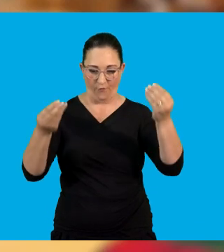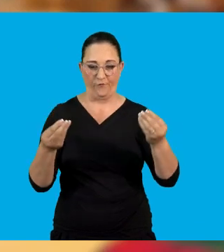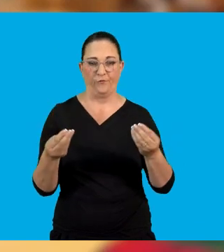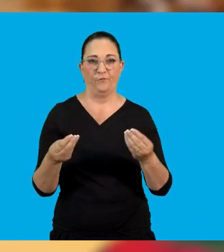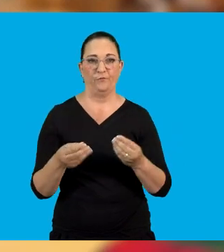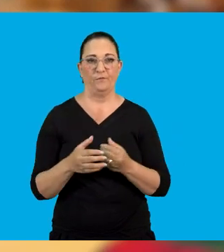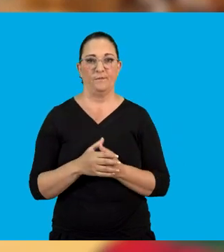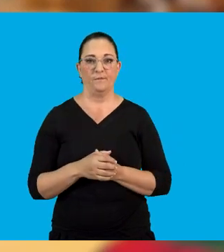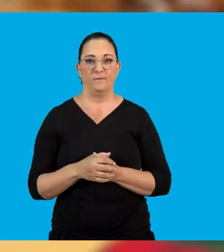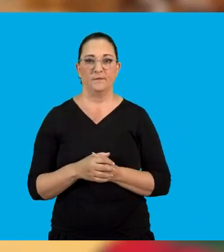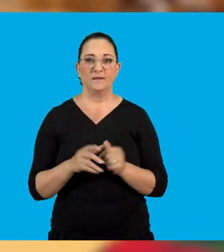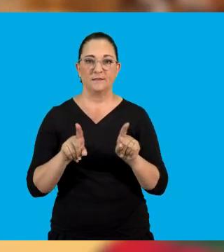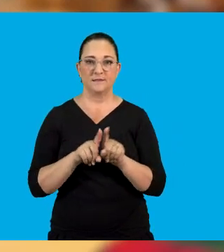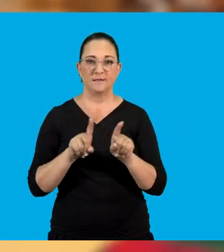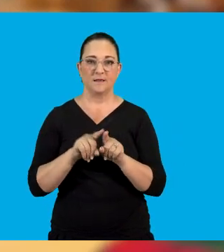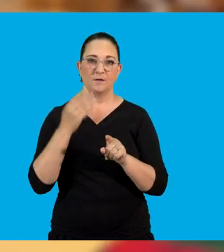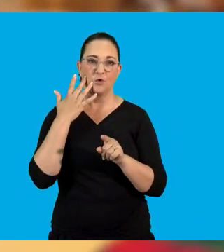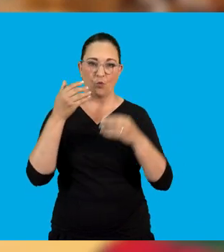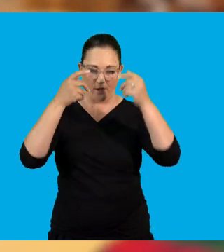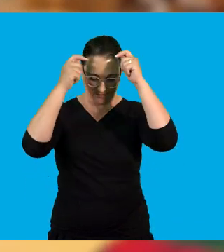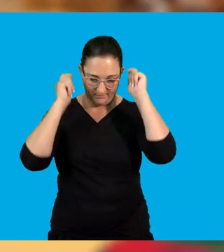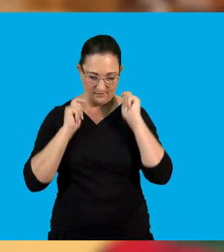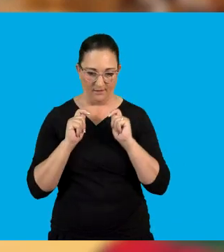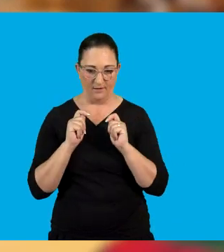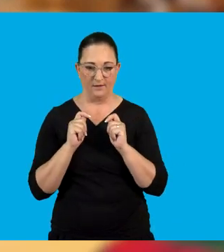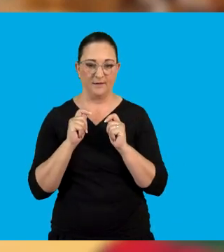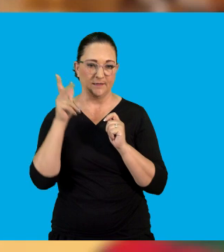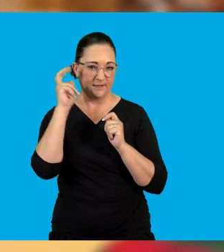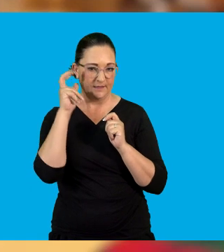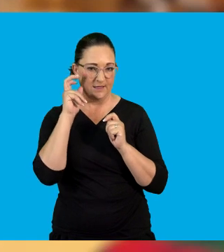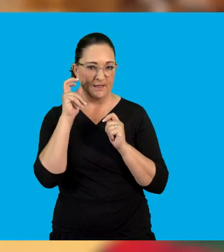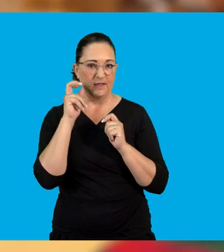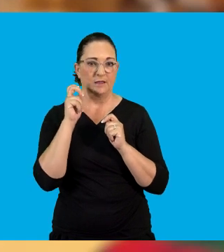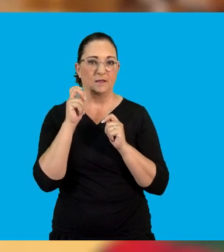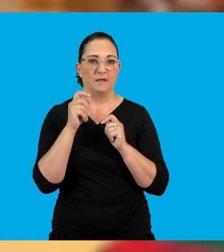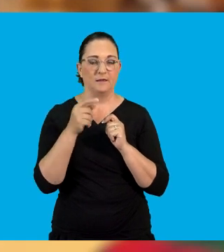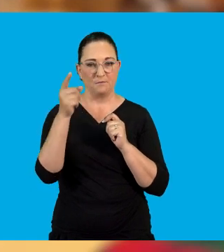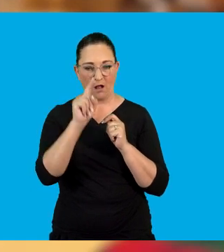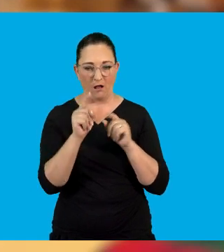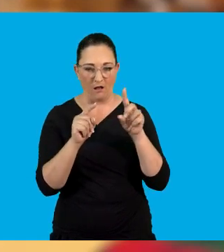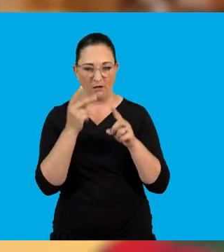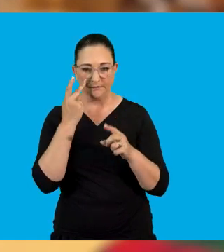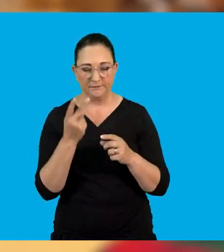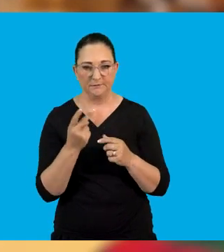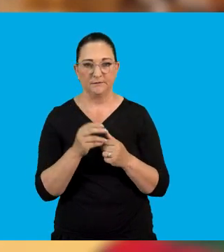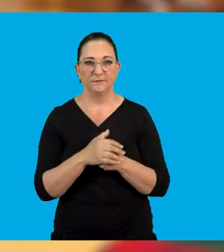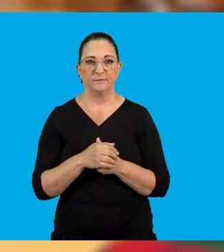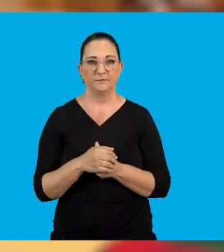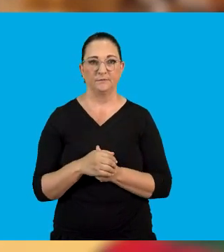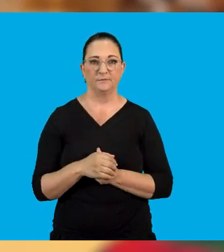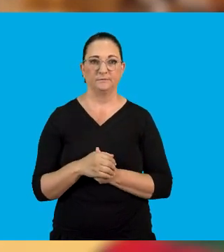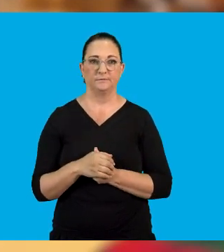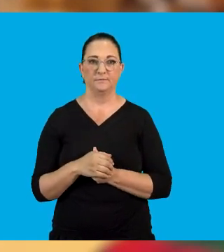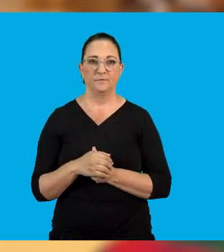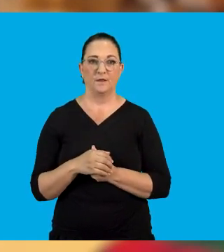your jersey. Whenever you're trying to even wear your jersey, that sound, it's that crackling sound that you hear, and the light, it is that spark that you see